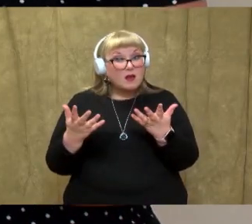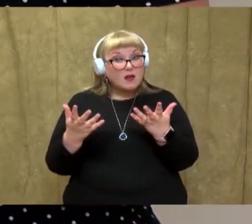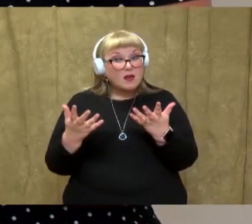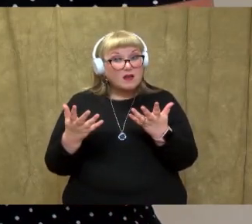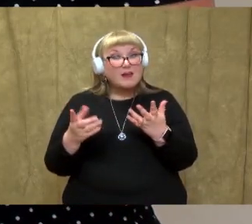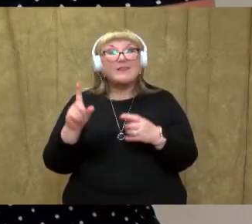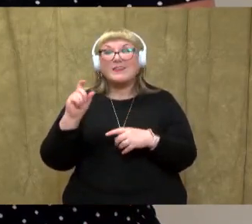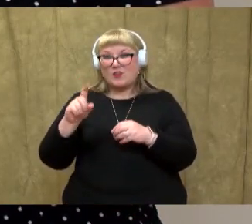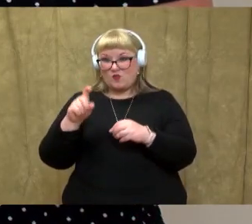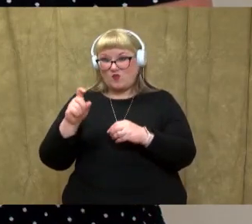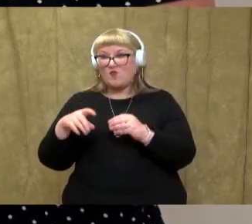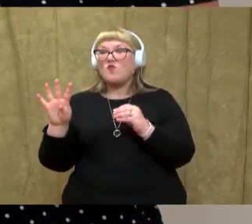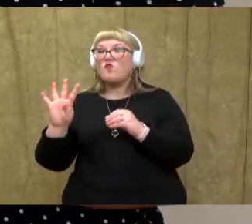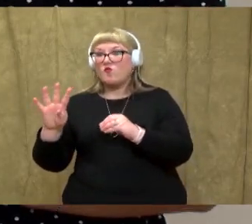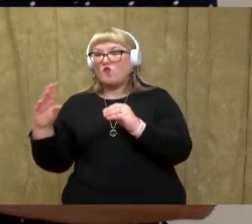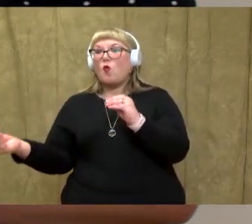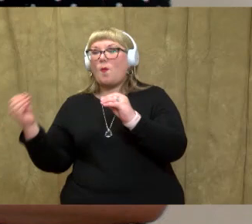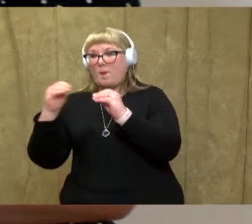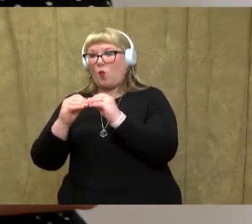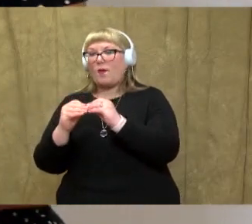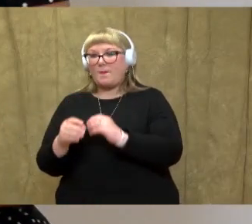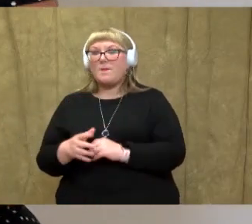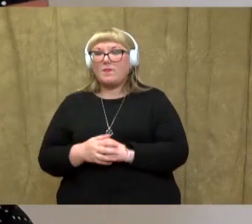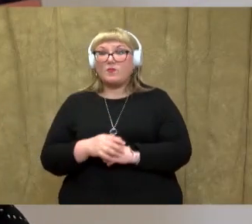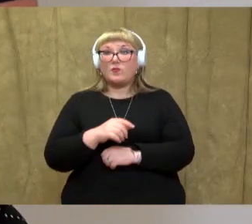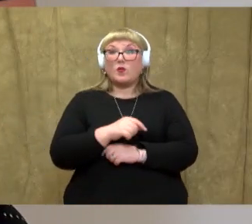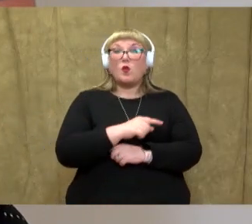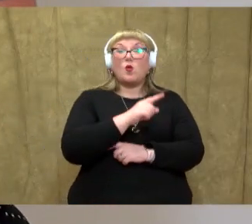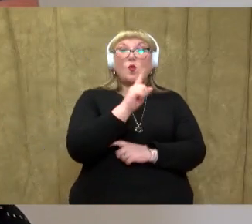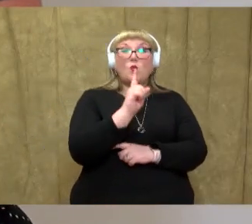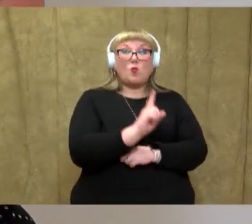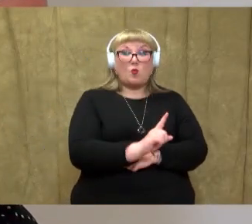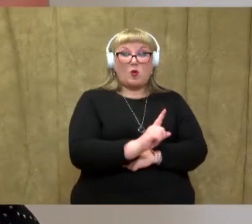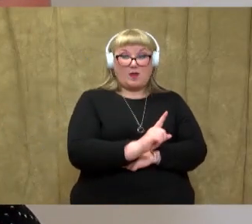I need 4 more mushrooms.